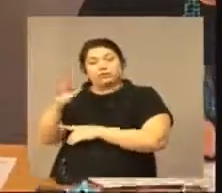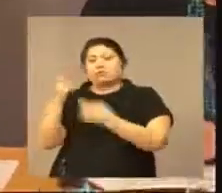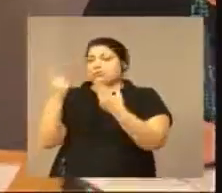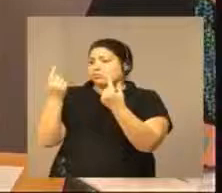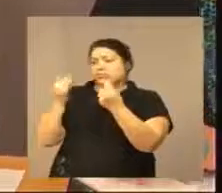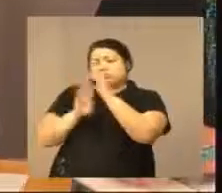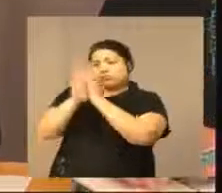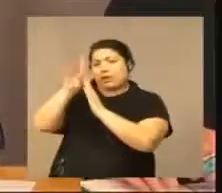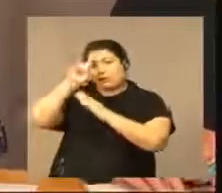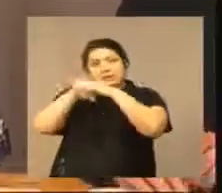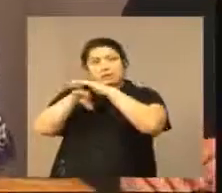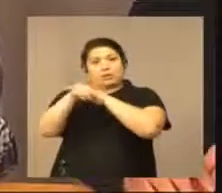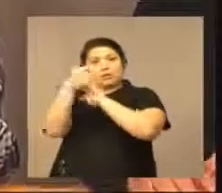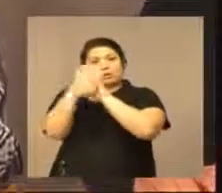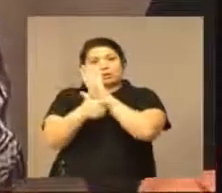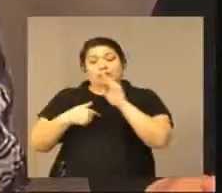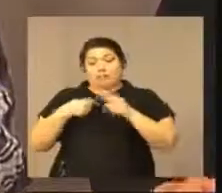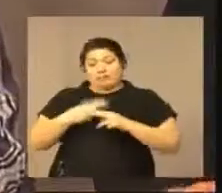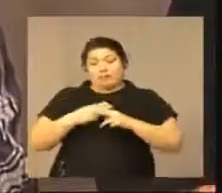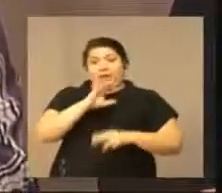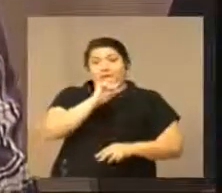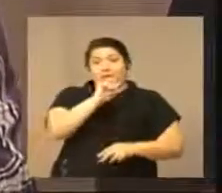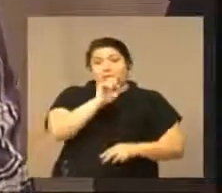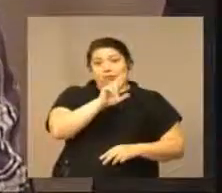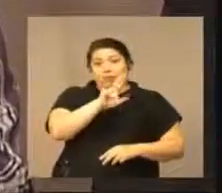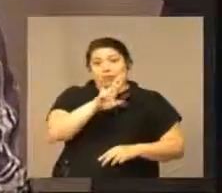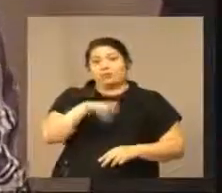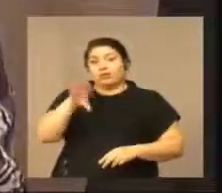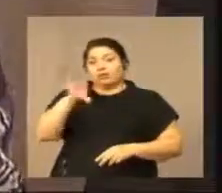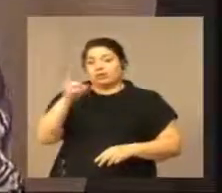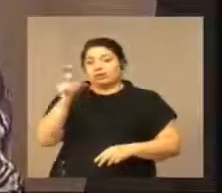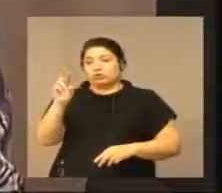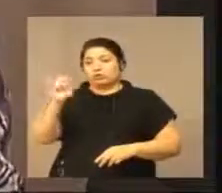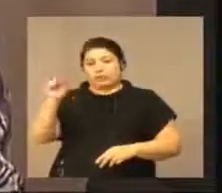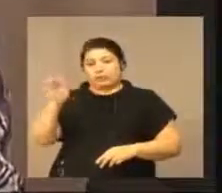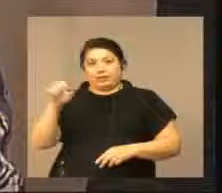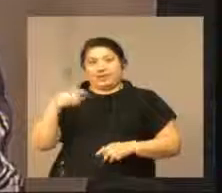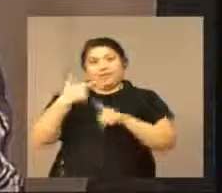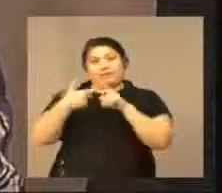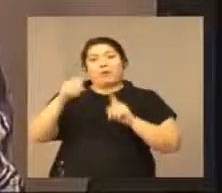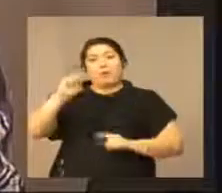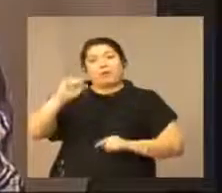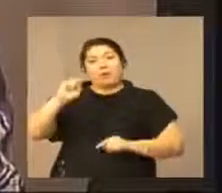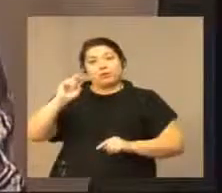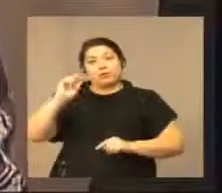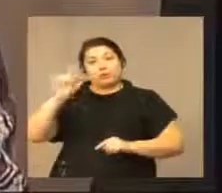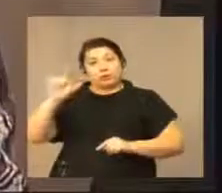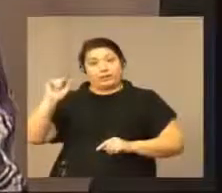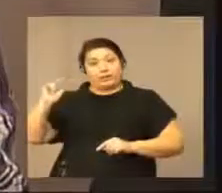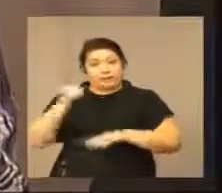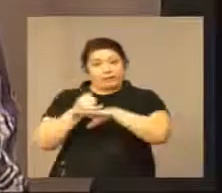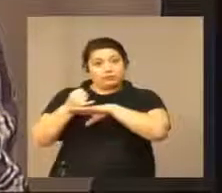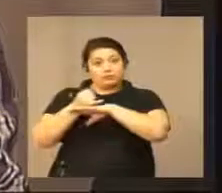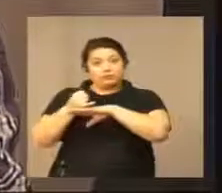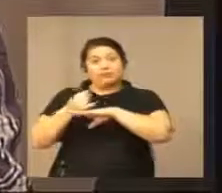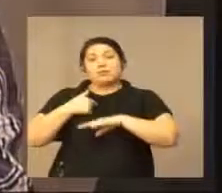legislation. My name is Elmer Kishan. I come from Sagging First Nation in Manitoba, and I am the chair